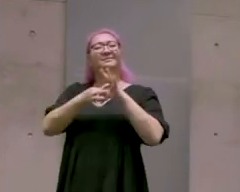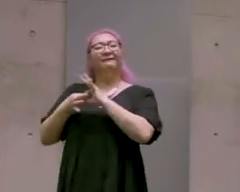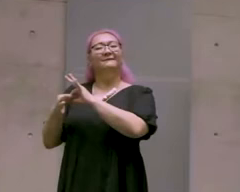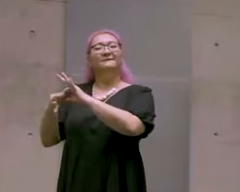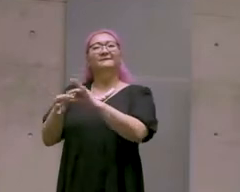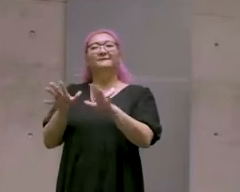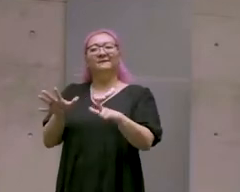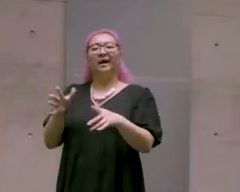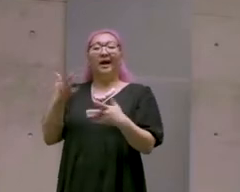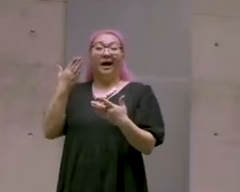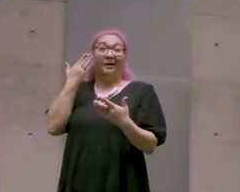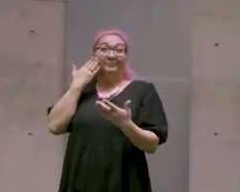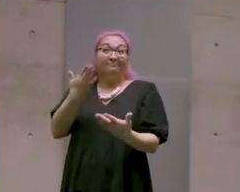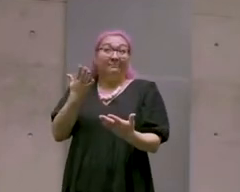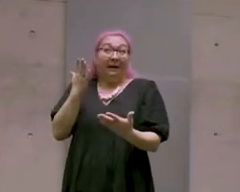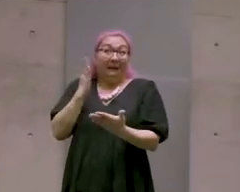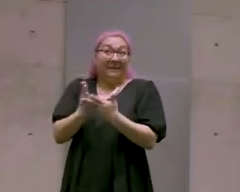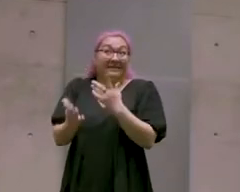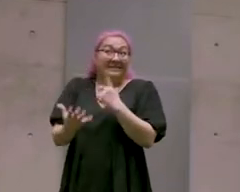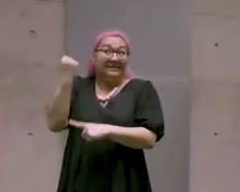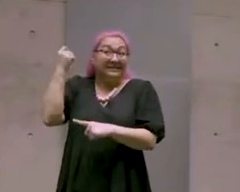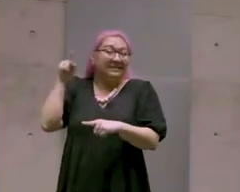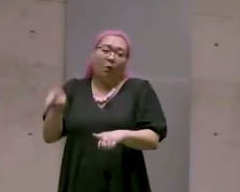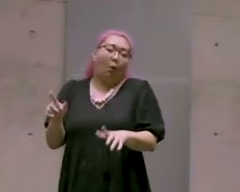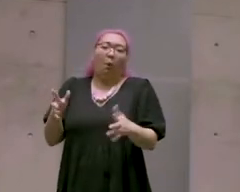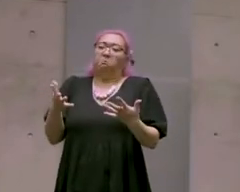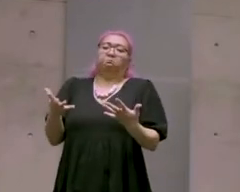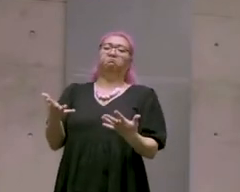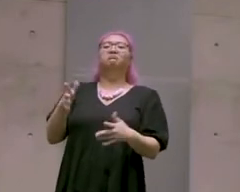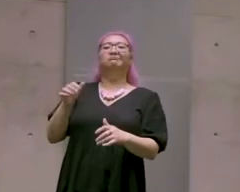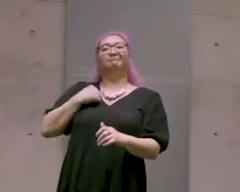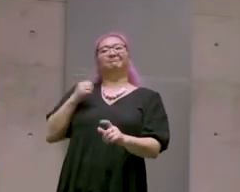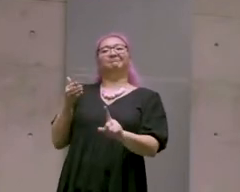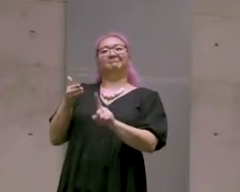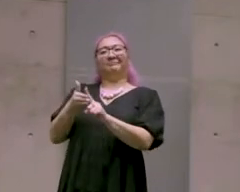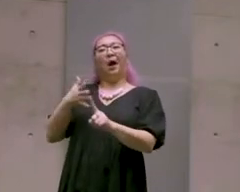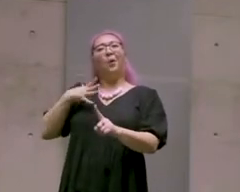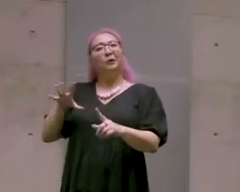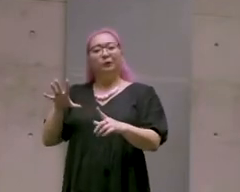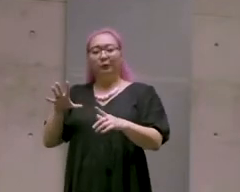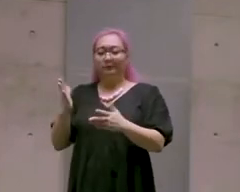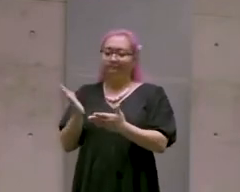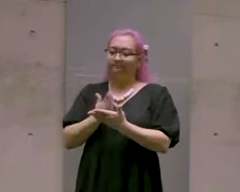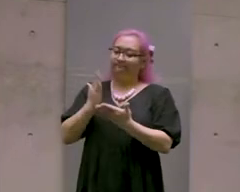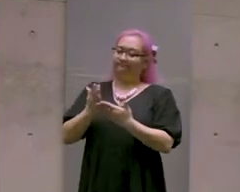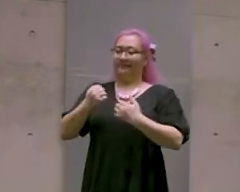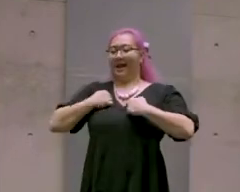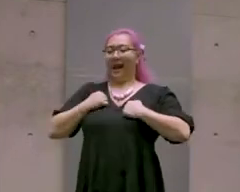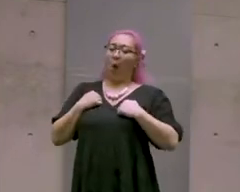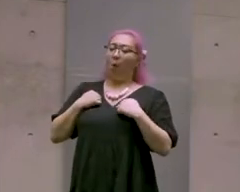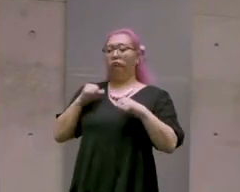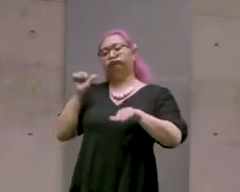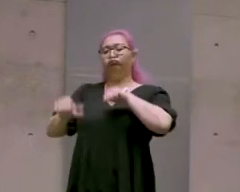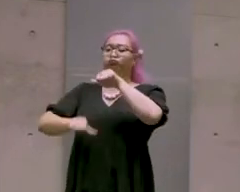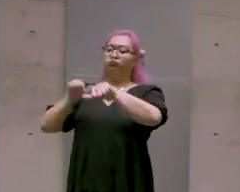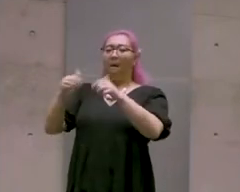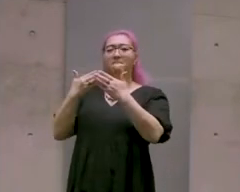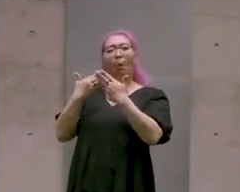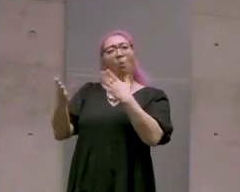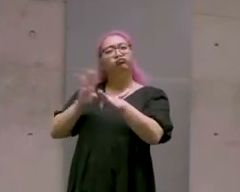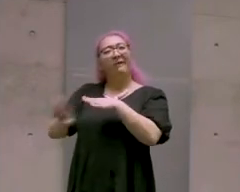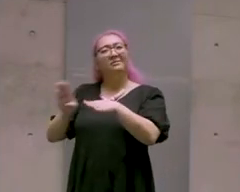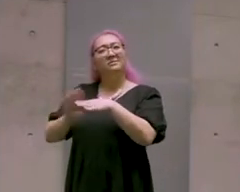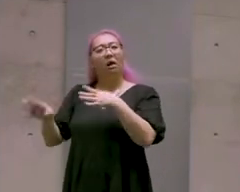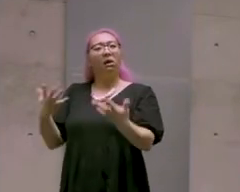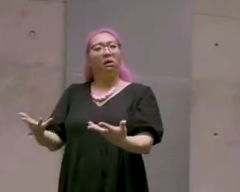the objective, and just to do things in kind of a pragmatic way. And a deliberate way, and I think that's kind